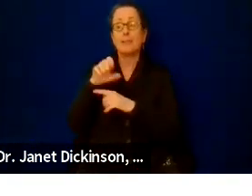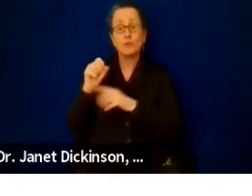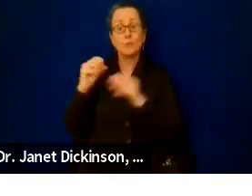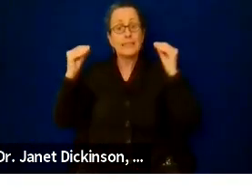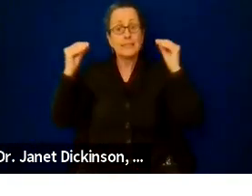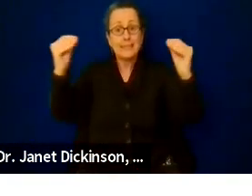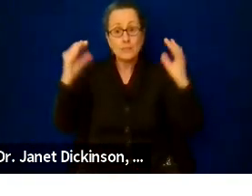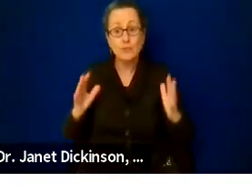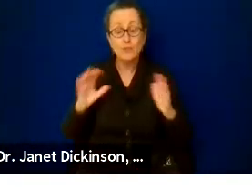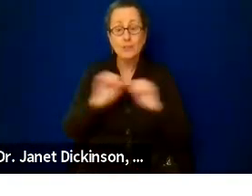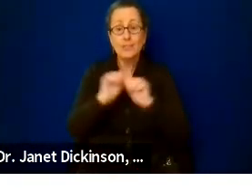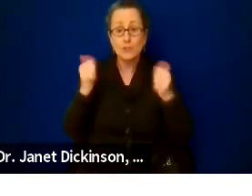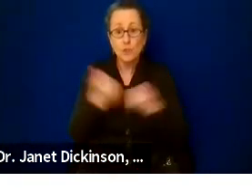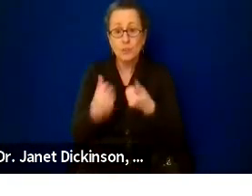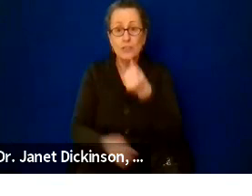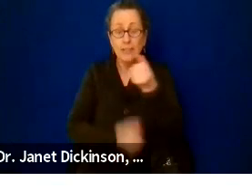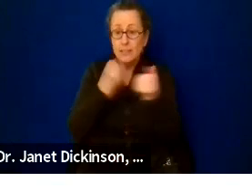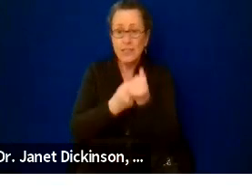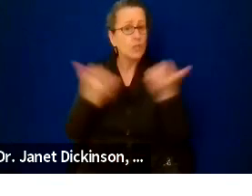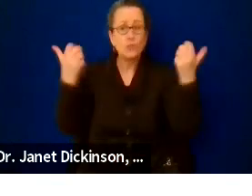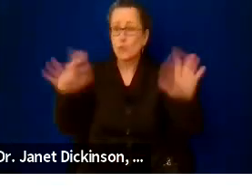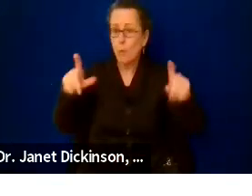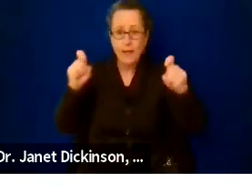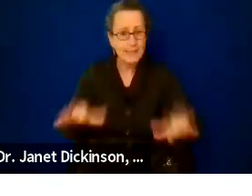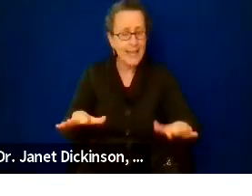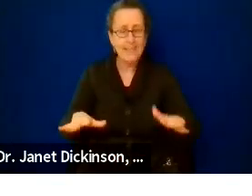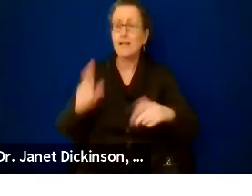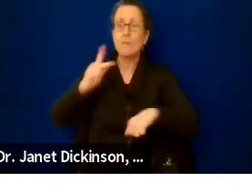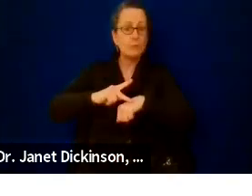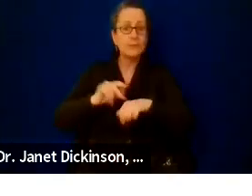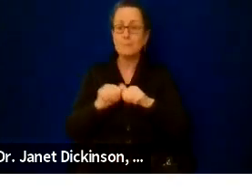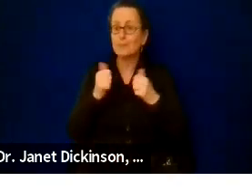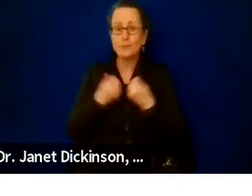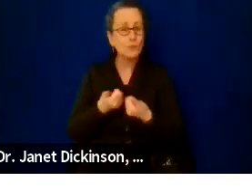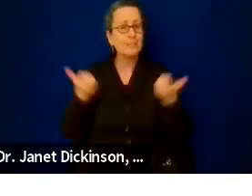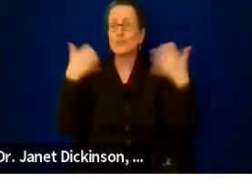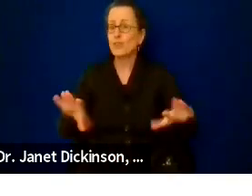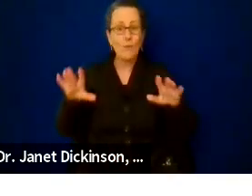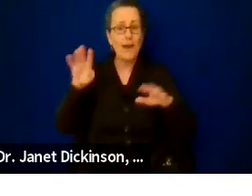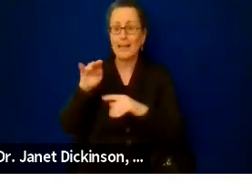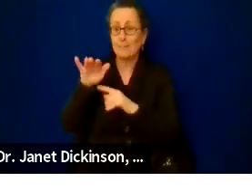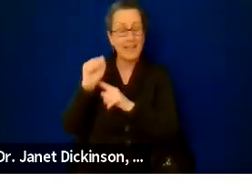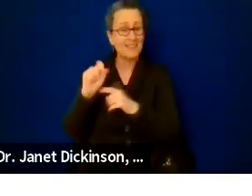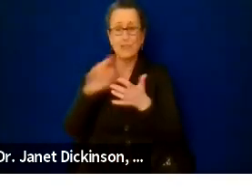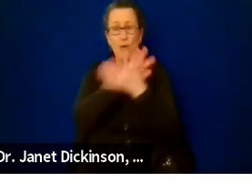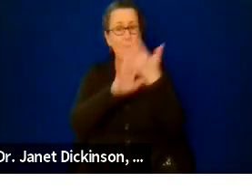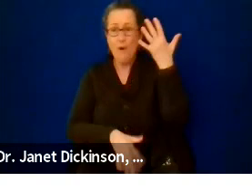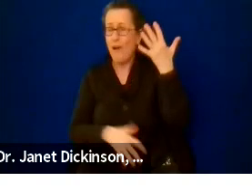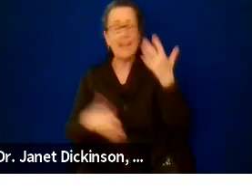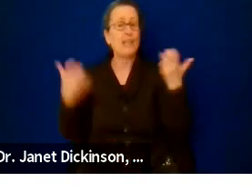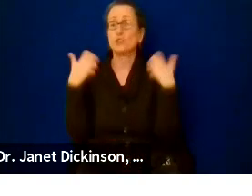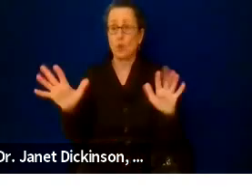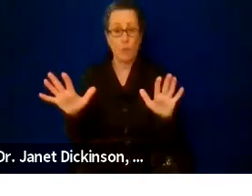is on board with this. And there's a lot of pressure that's being put on both our state legislators as well as the